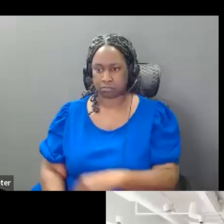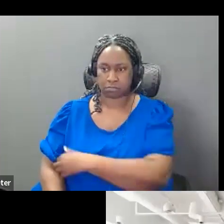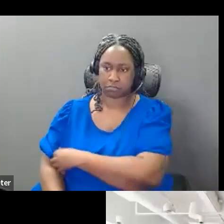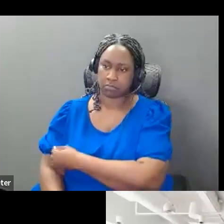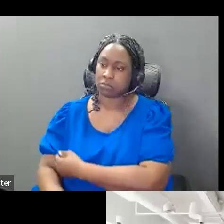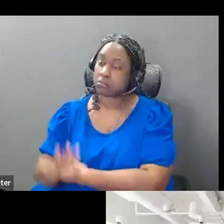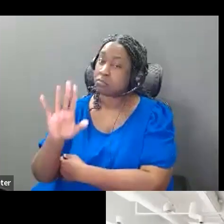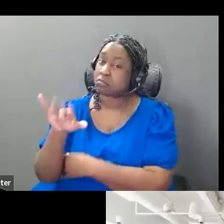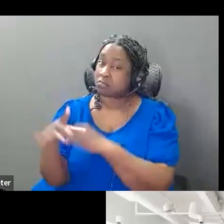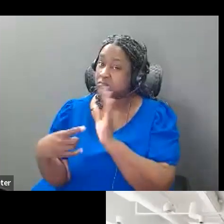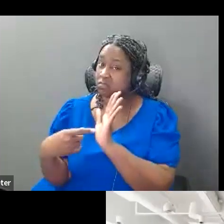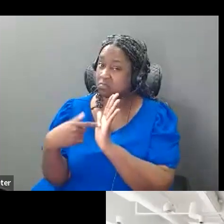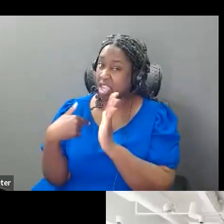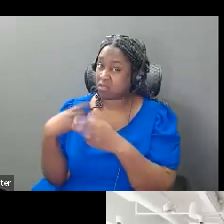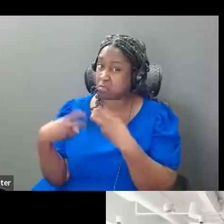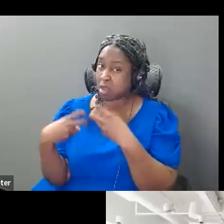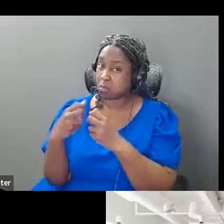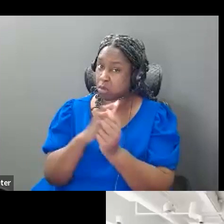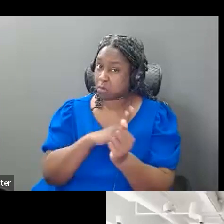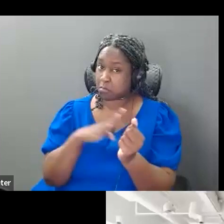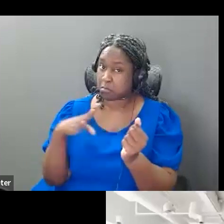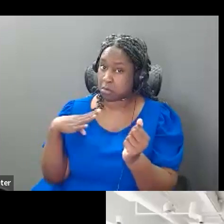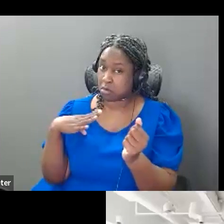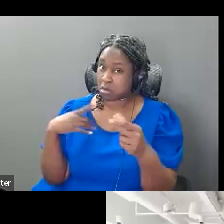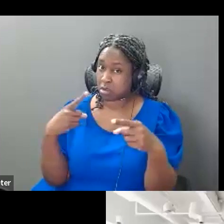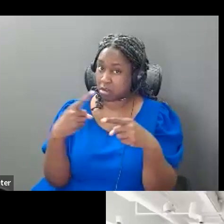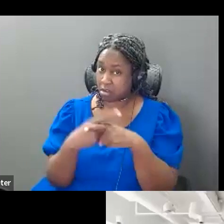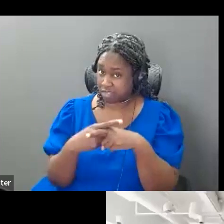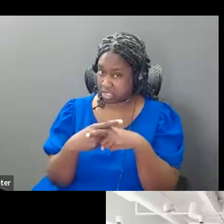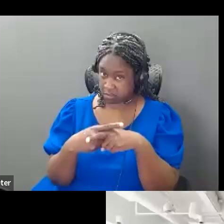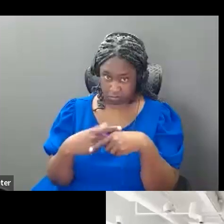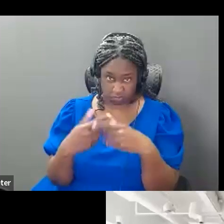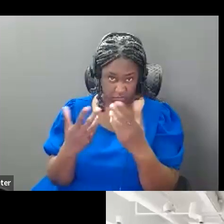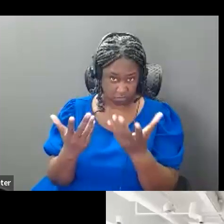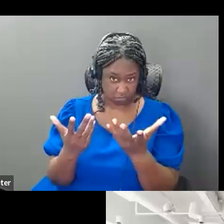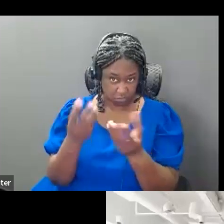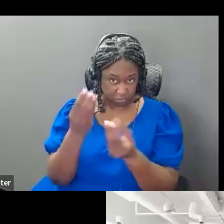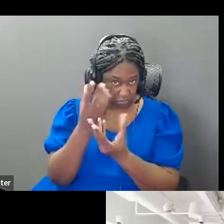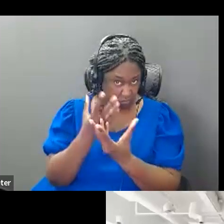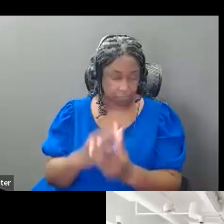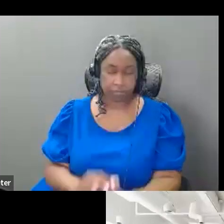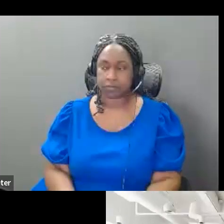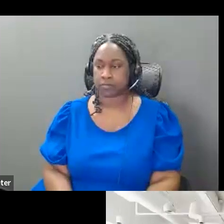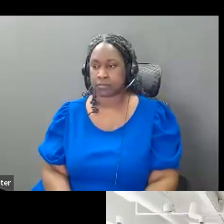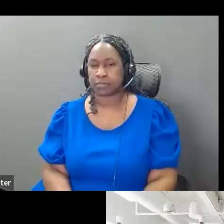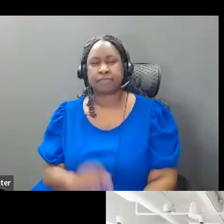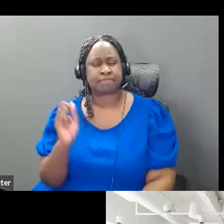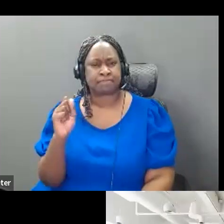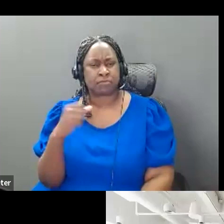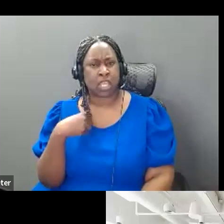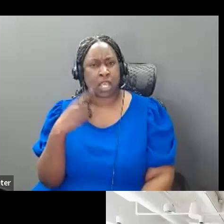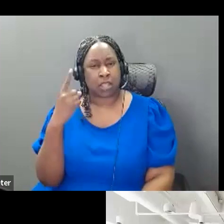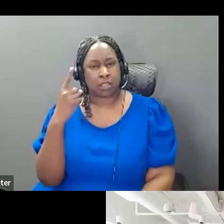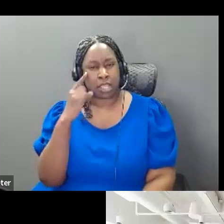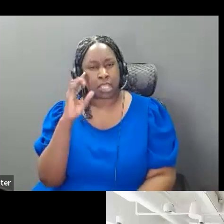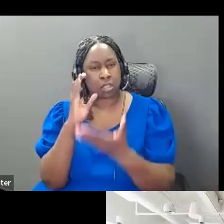here, is there ever been an issue with the board where there's been some kind of conflict? And could you share what that looked like? Yeah, so I think there was a